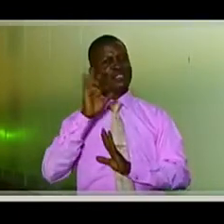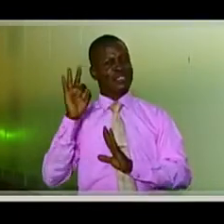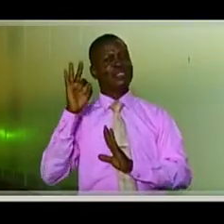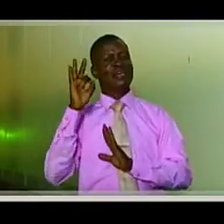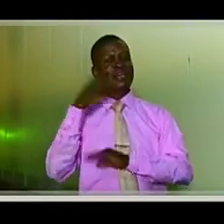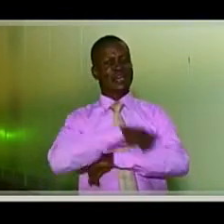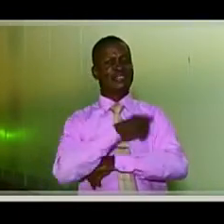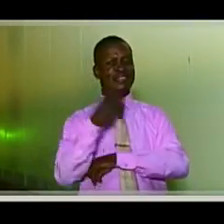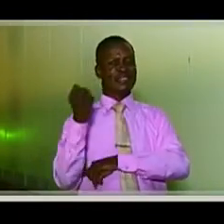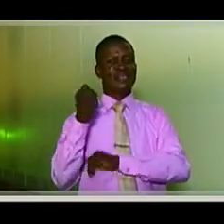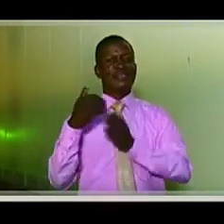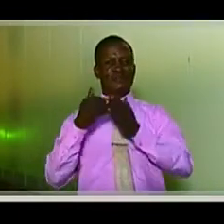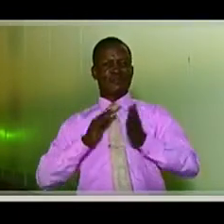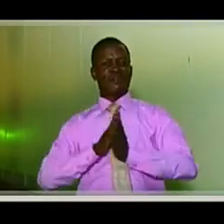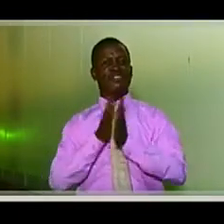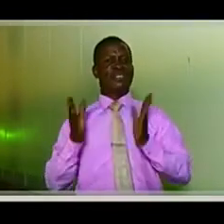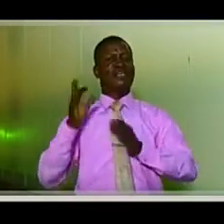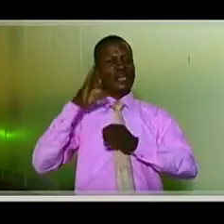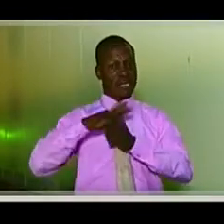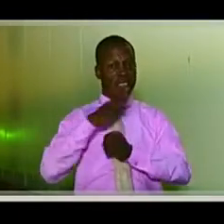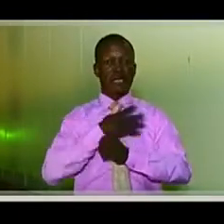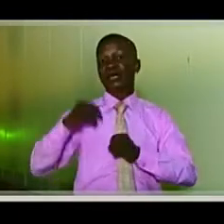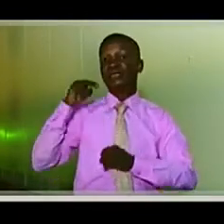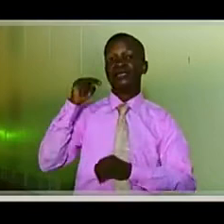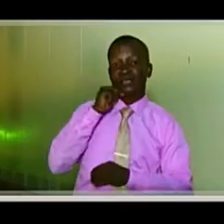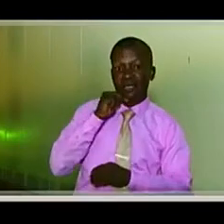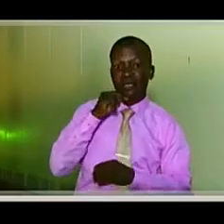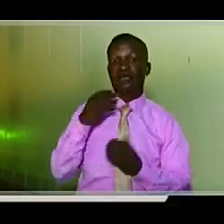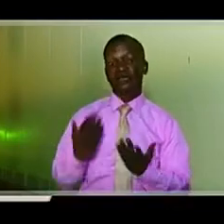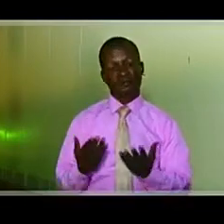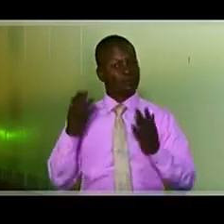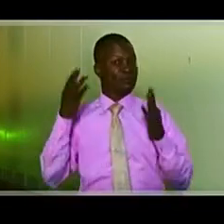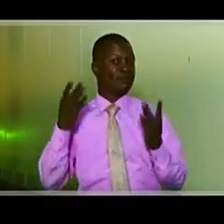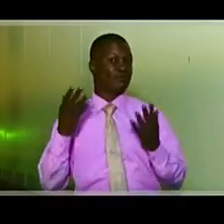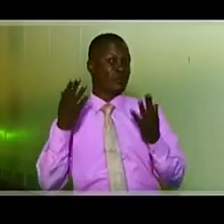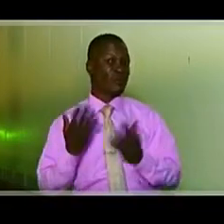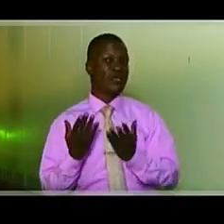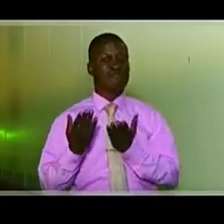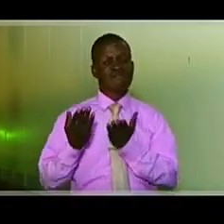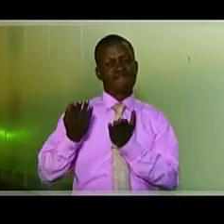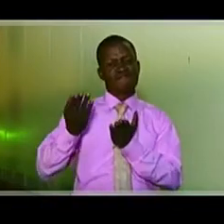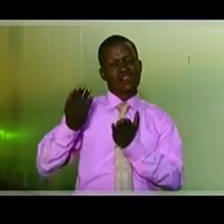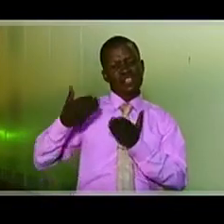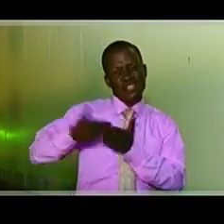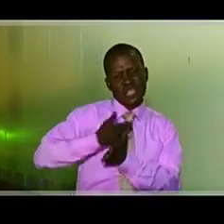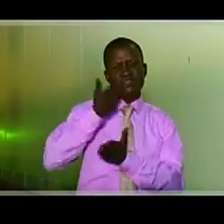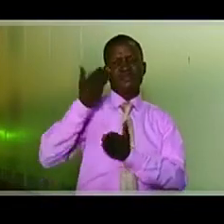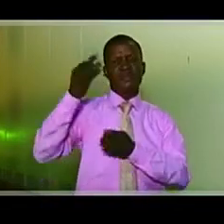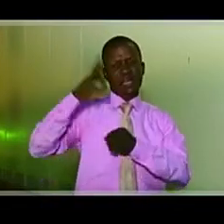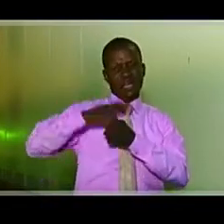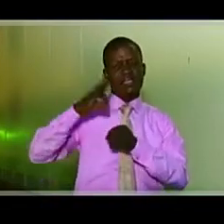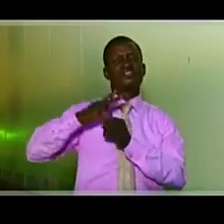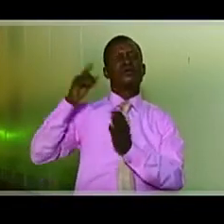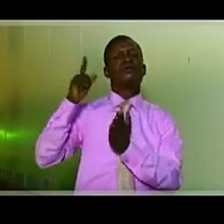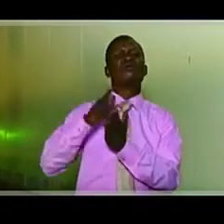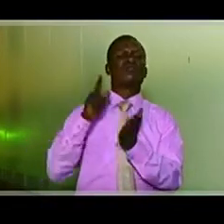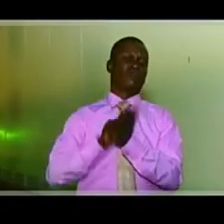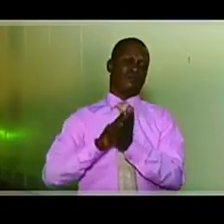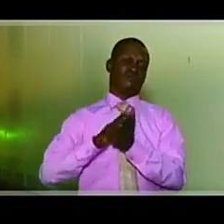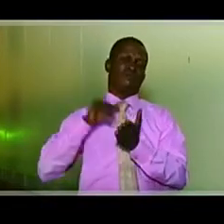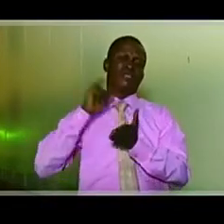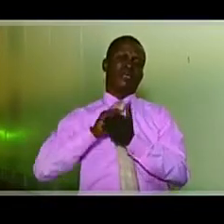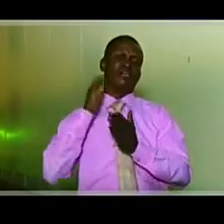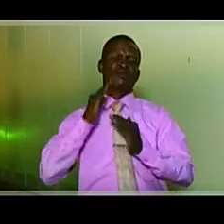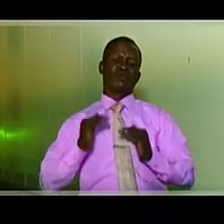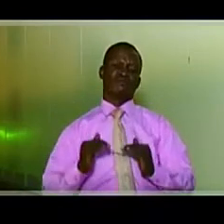2023 general elections, and Nigerians still await the enactment of a new election legislation to enhance the